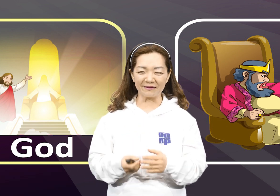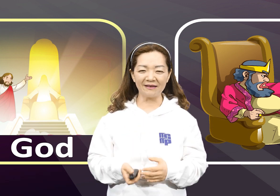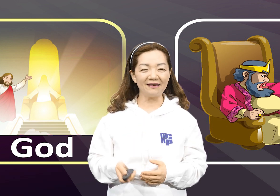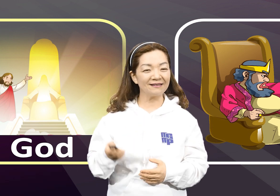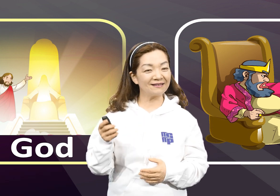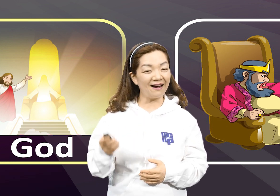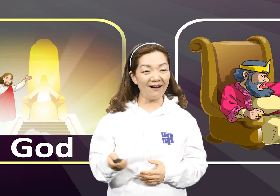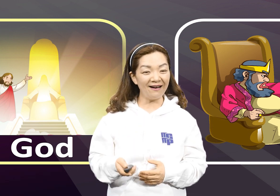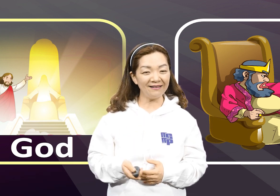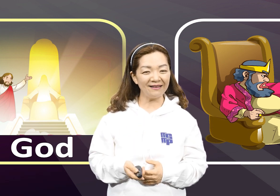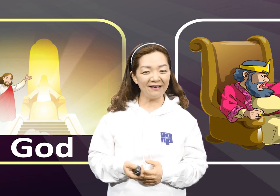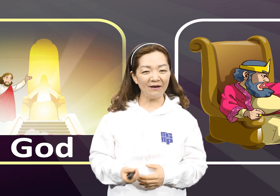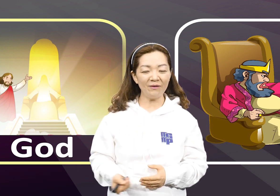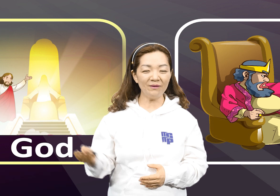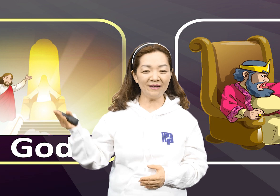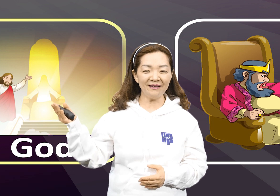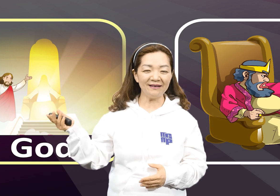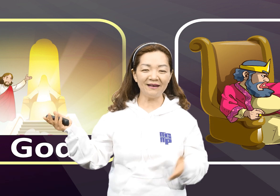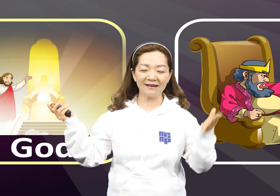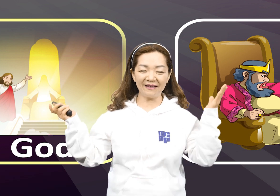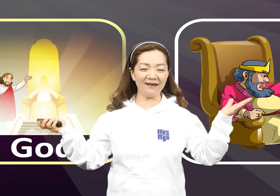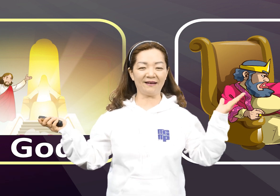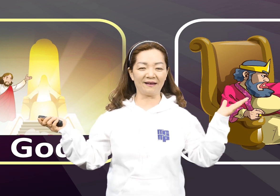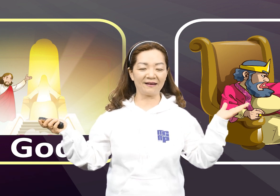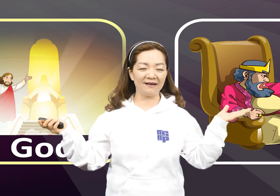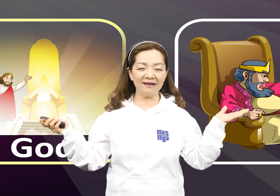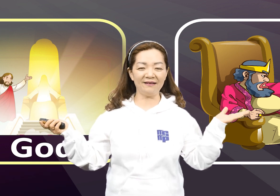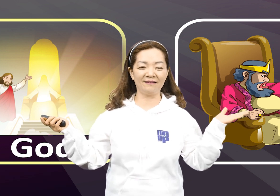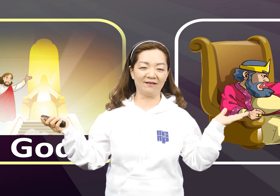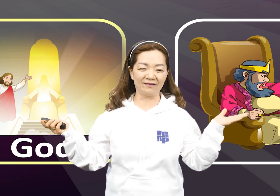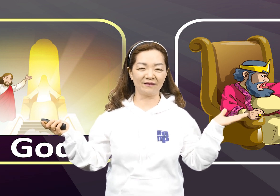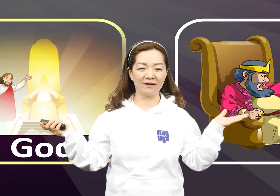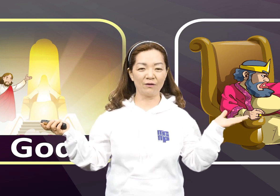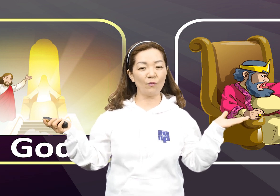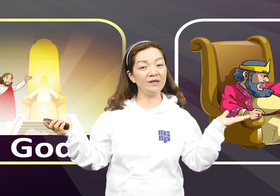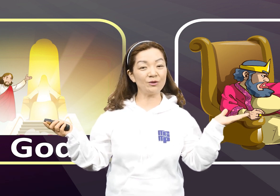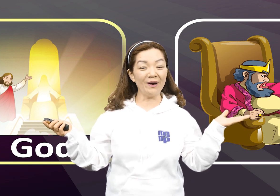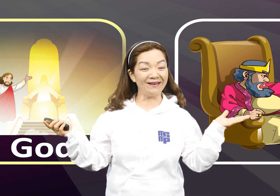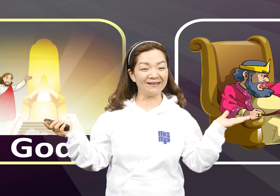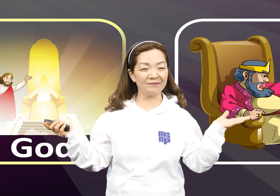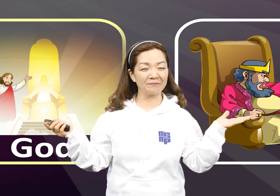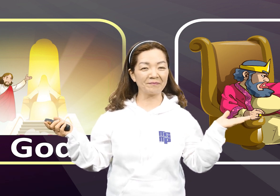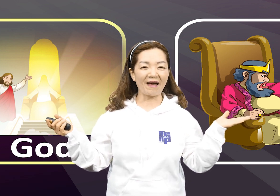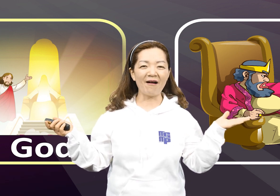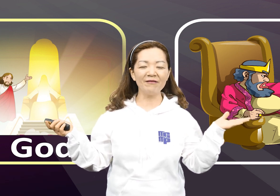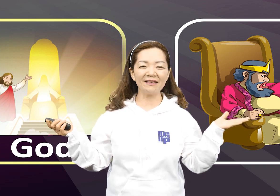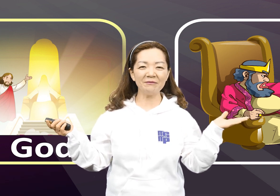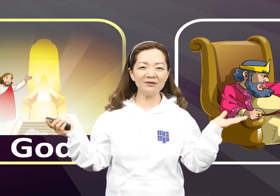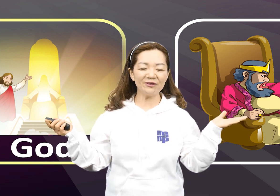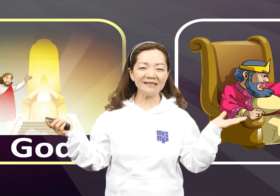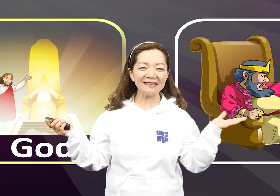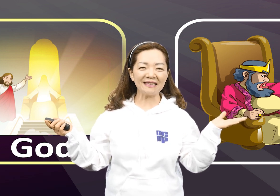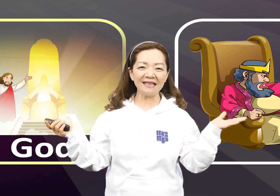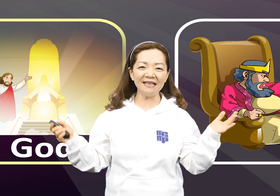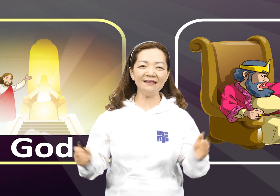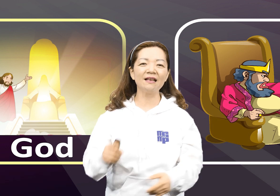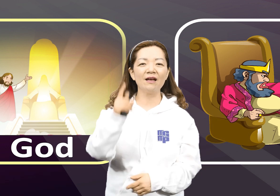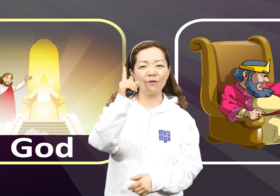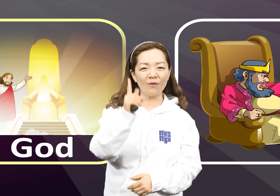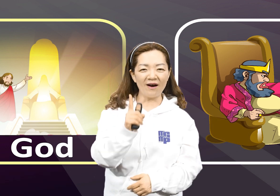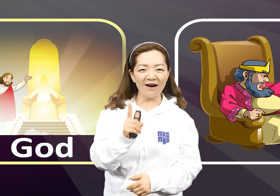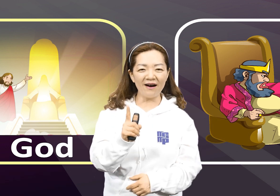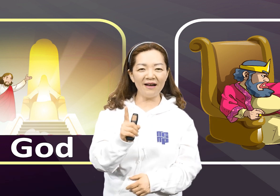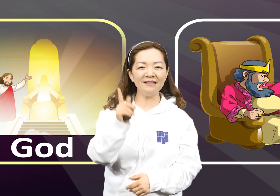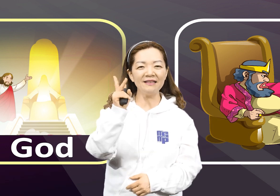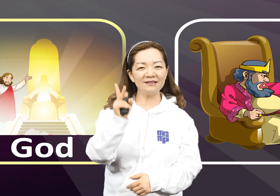help? God or King Eglon? Which one? I will give a 3 seconds.